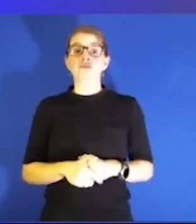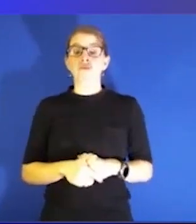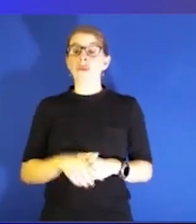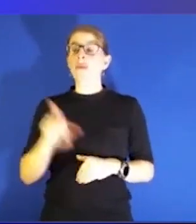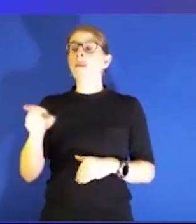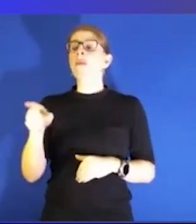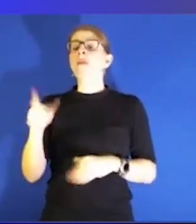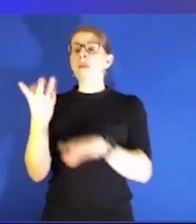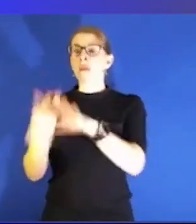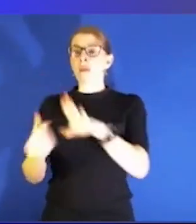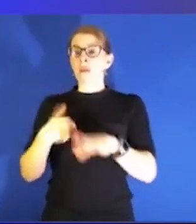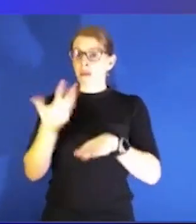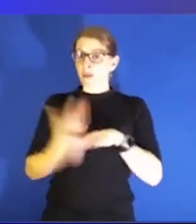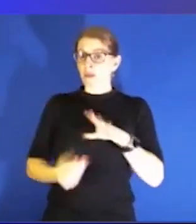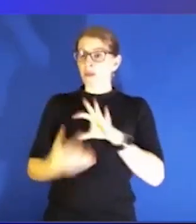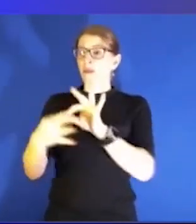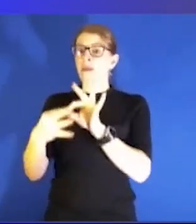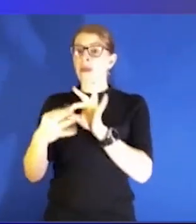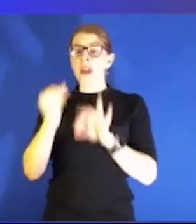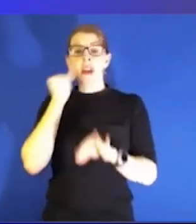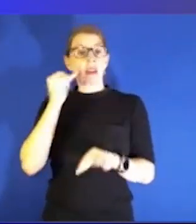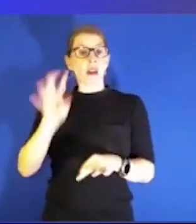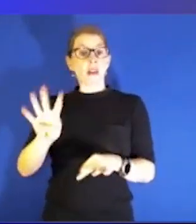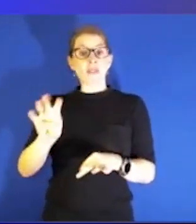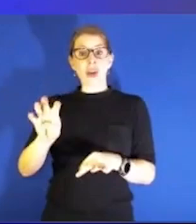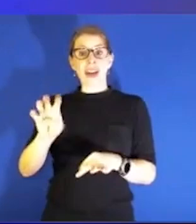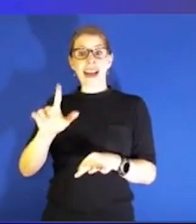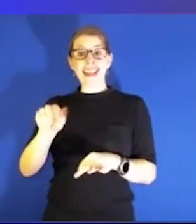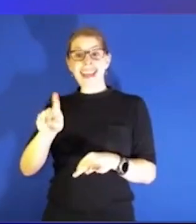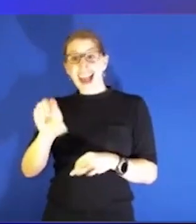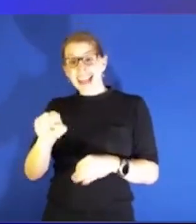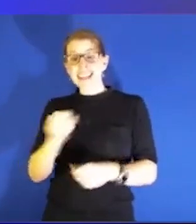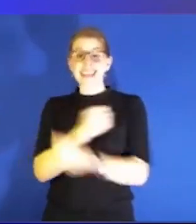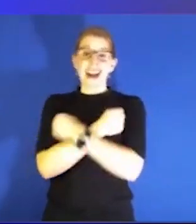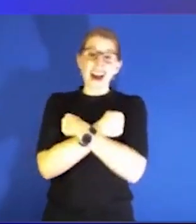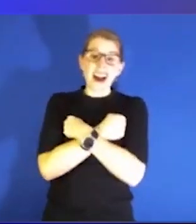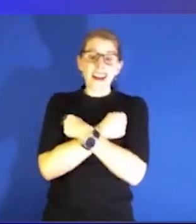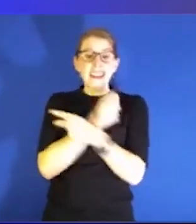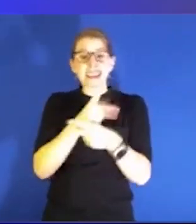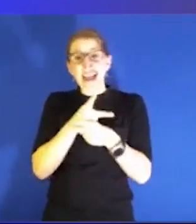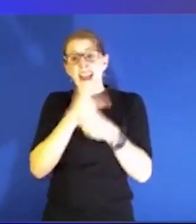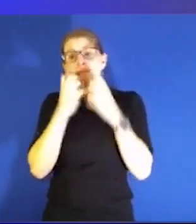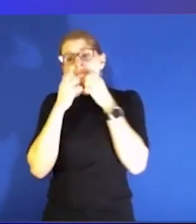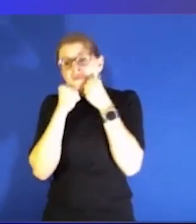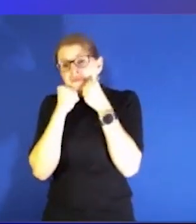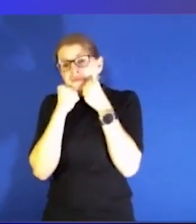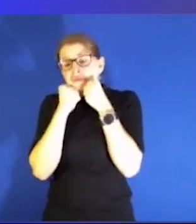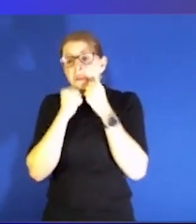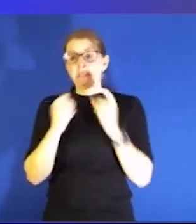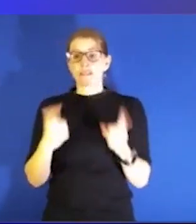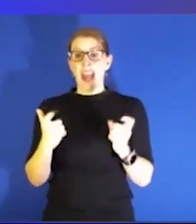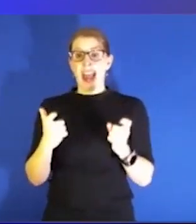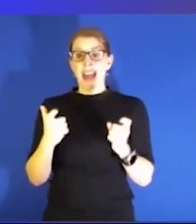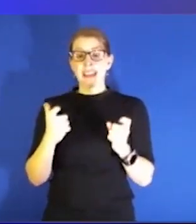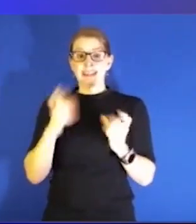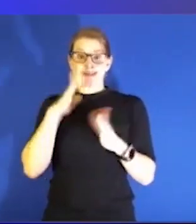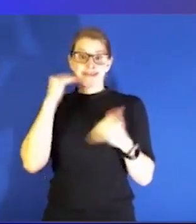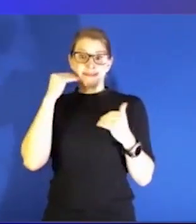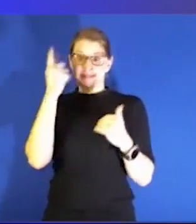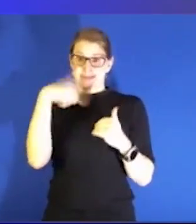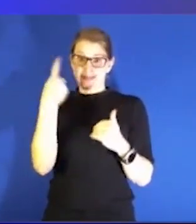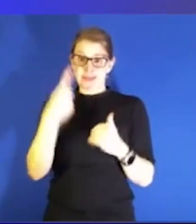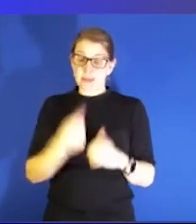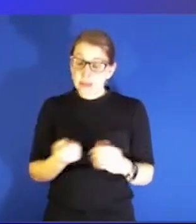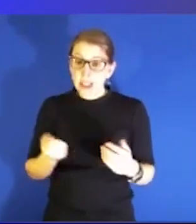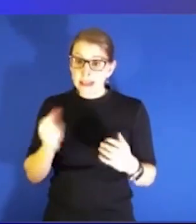you can get 400, likes and hugs and care emojis really fast, which feels good. But if we're waiting for that and we're,